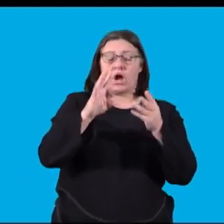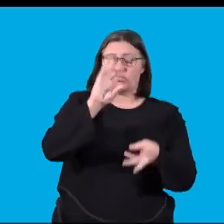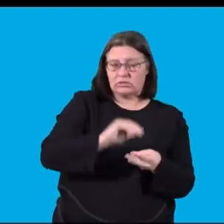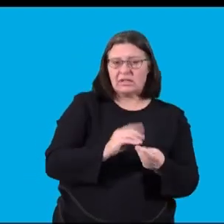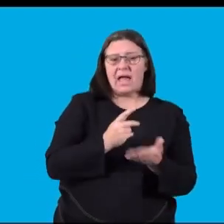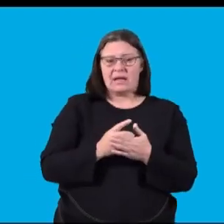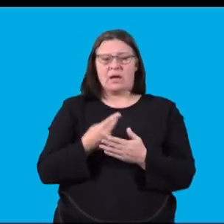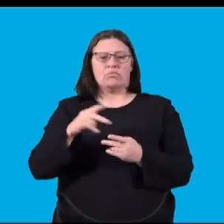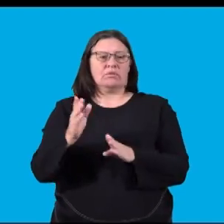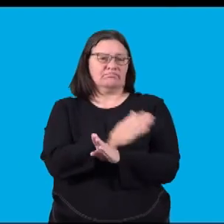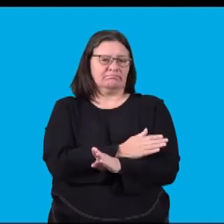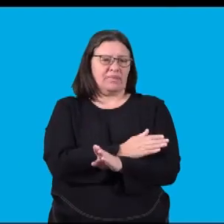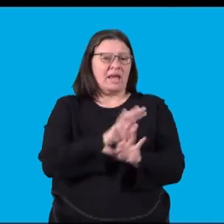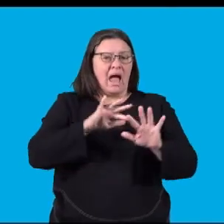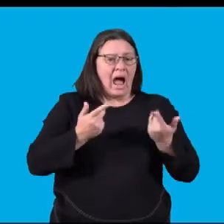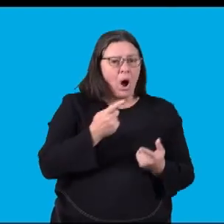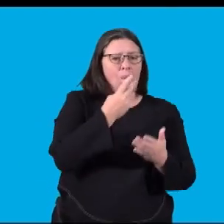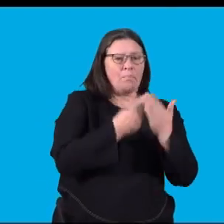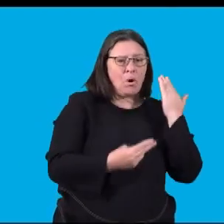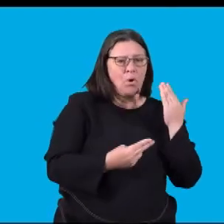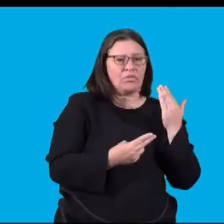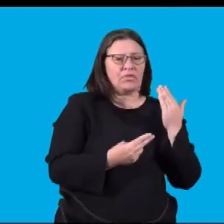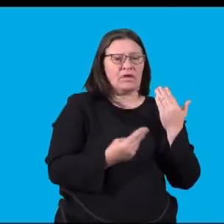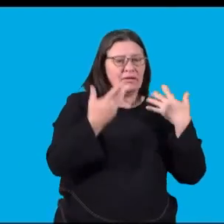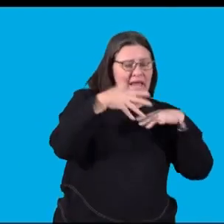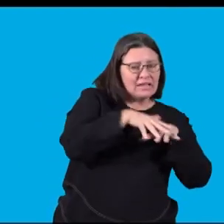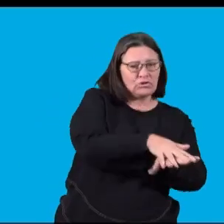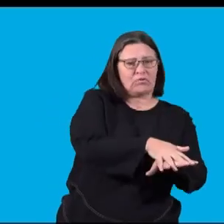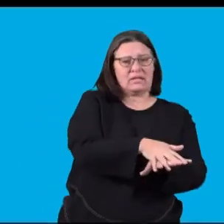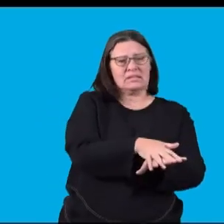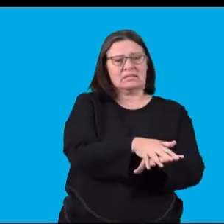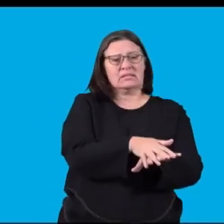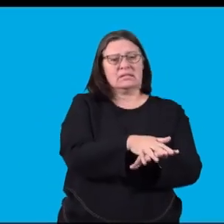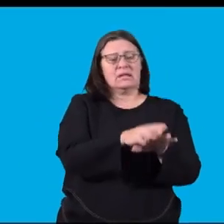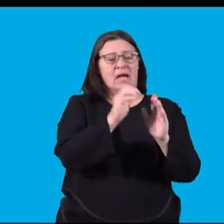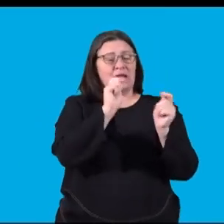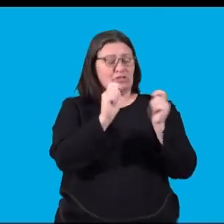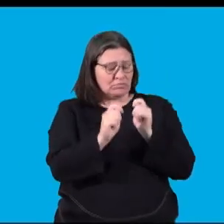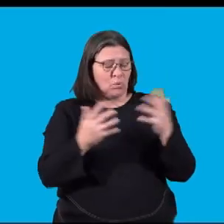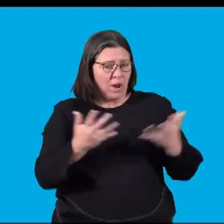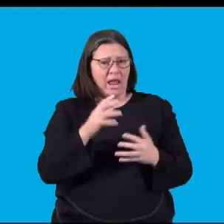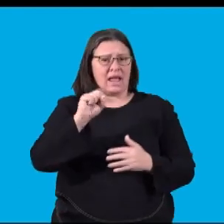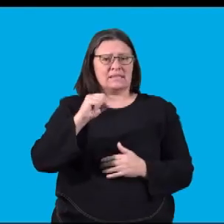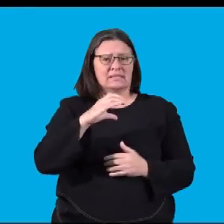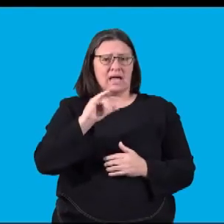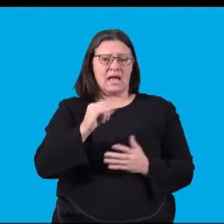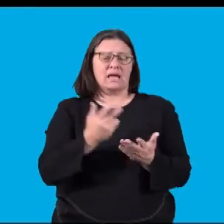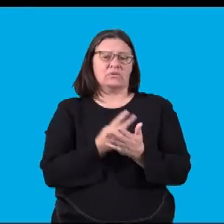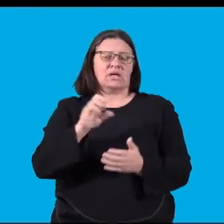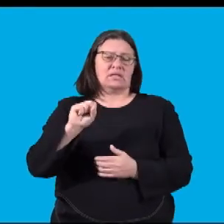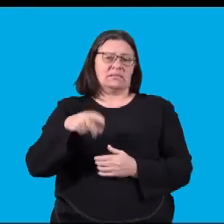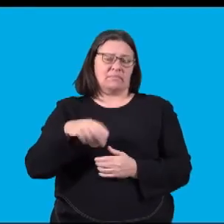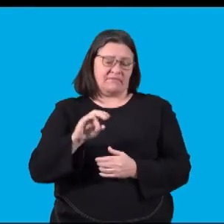and how do we integrate these adjustments in both the statement of comprehensive income and the statement of